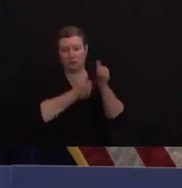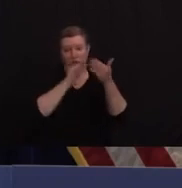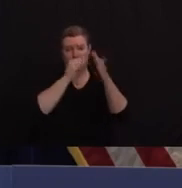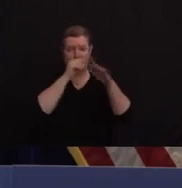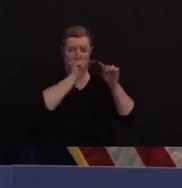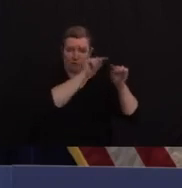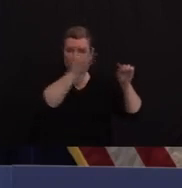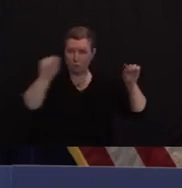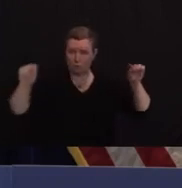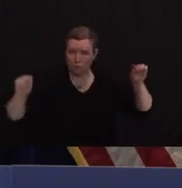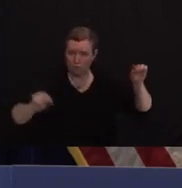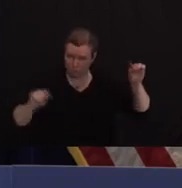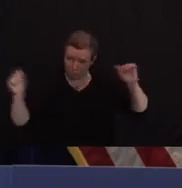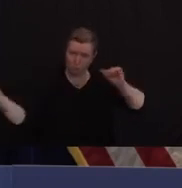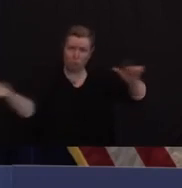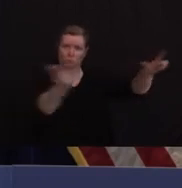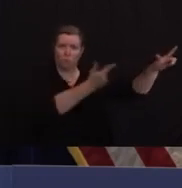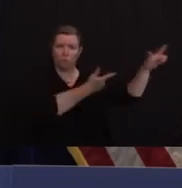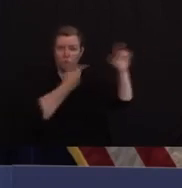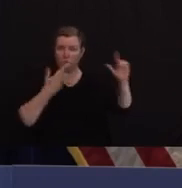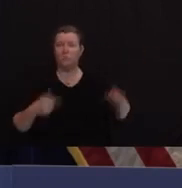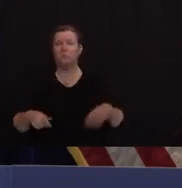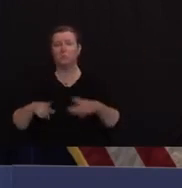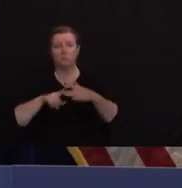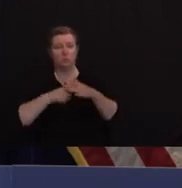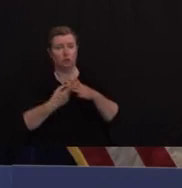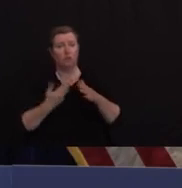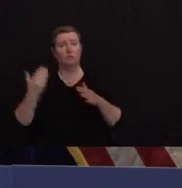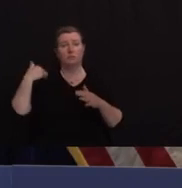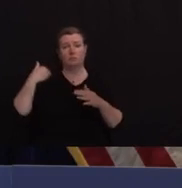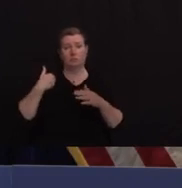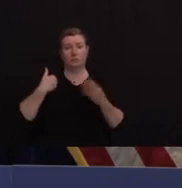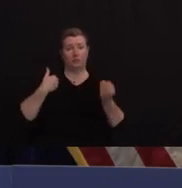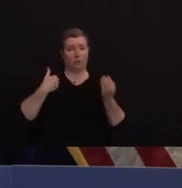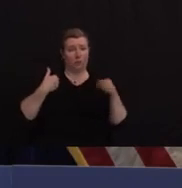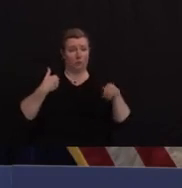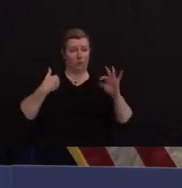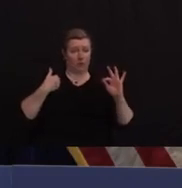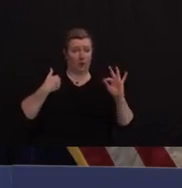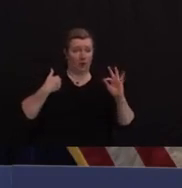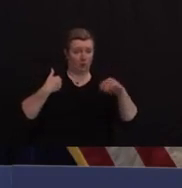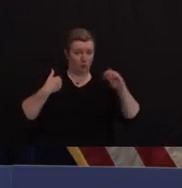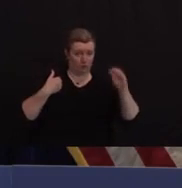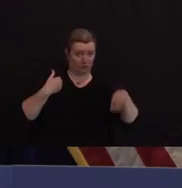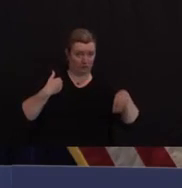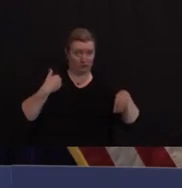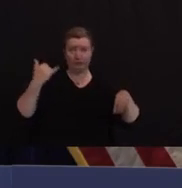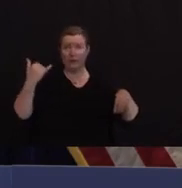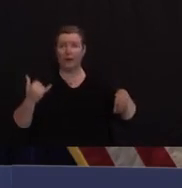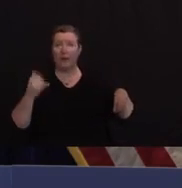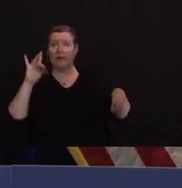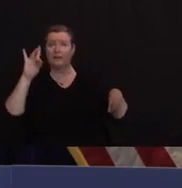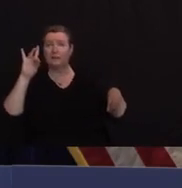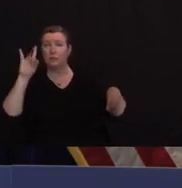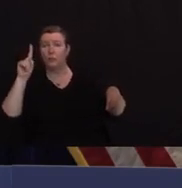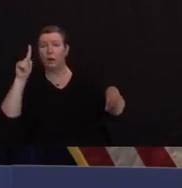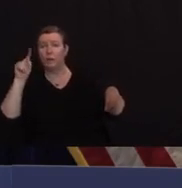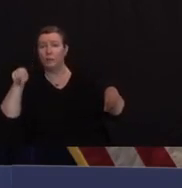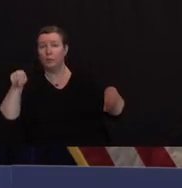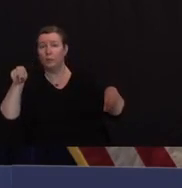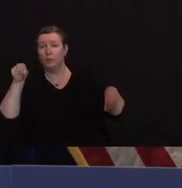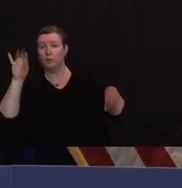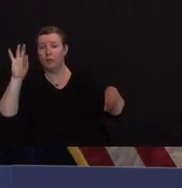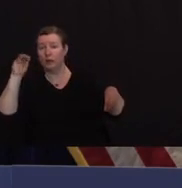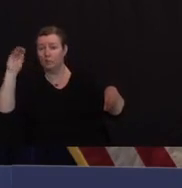14.9% to our goal. Today, we are 82.1% to our goal. This is through the hard work of the